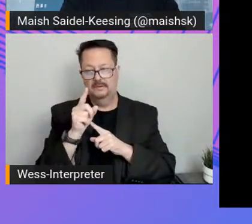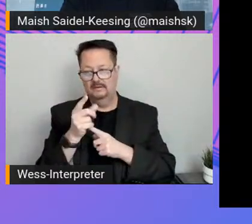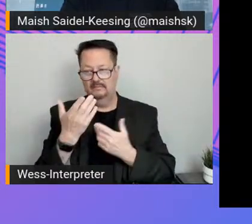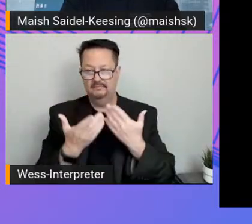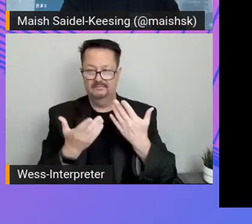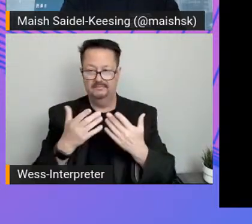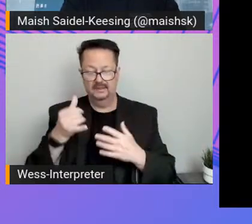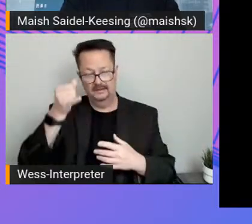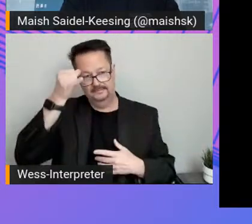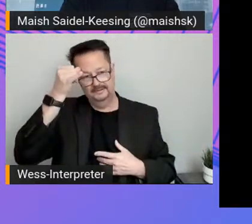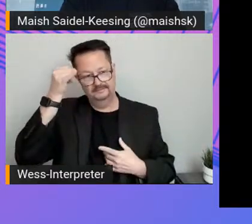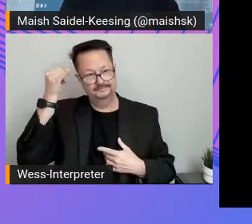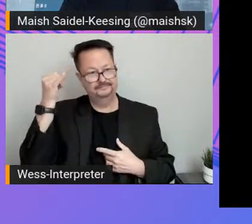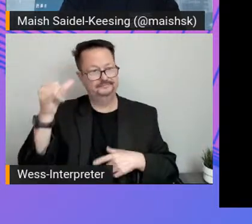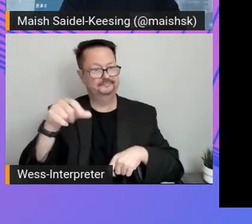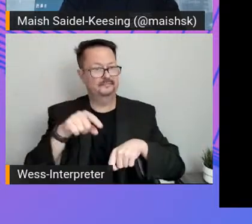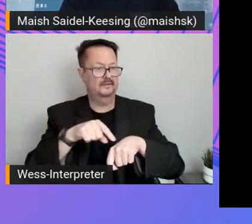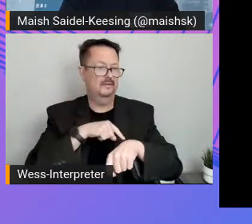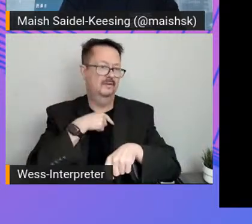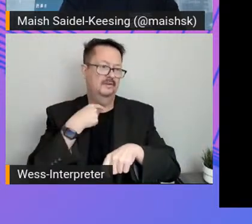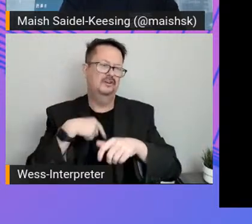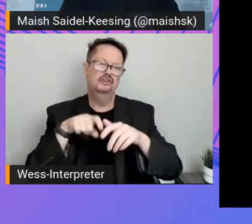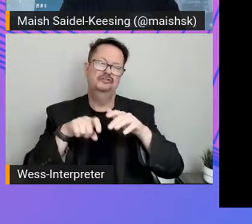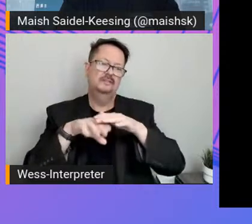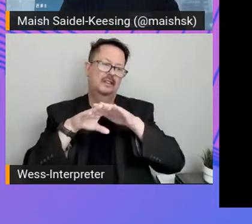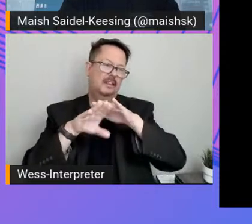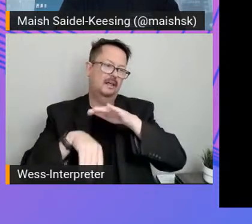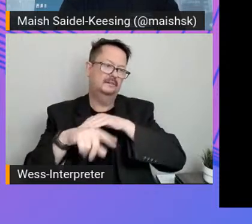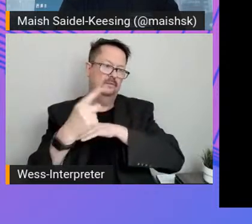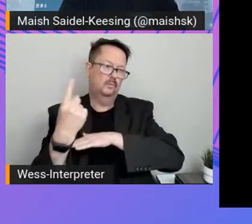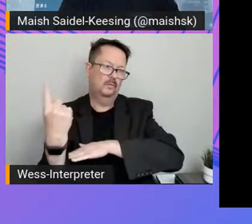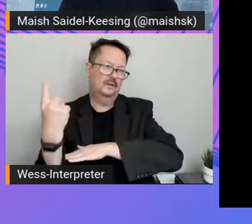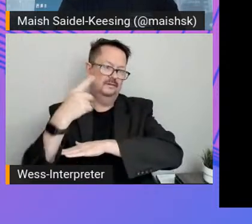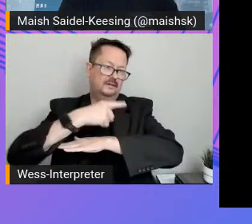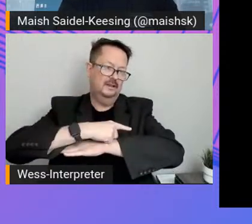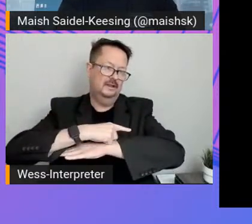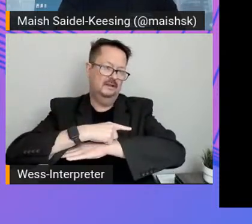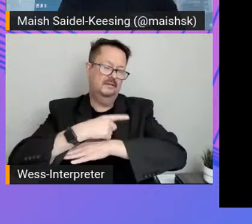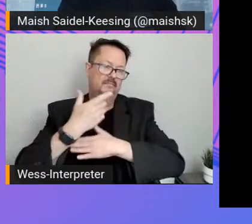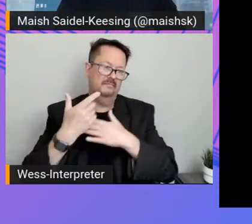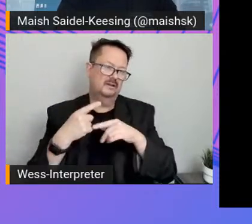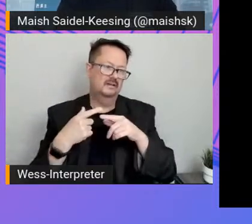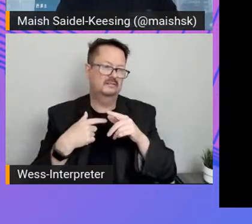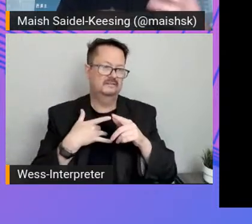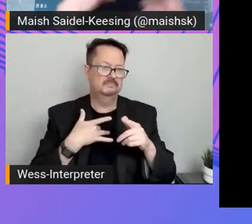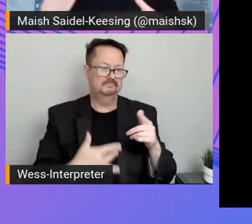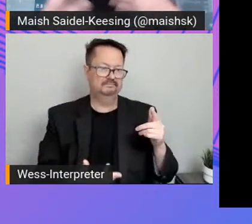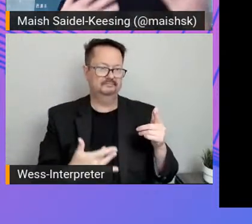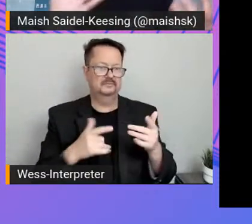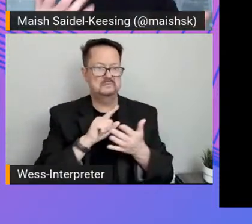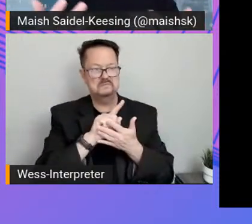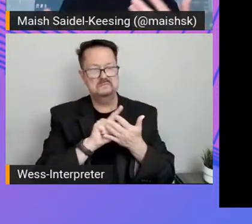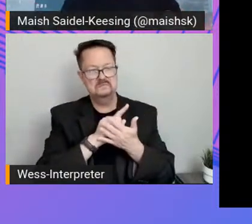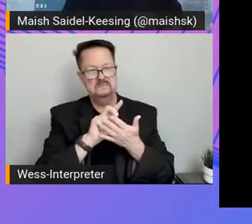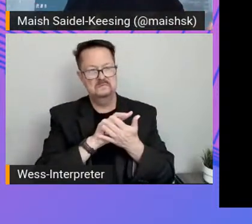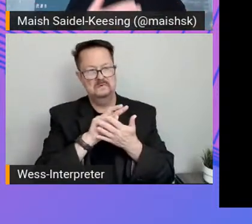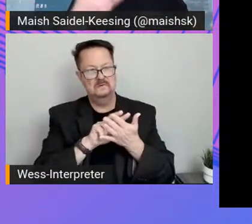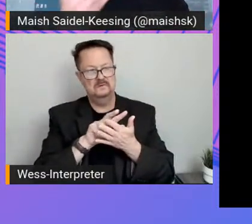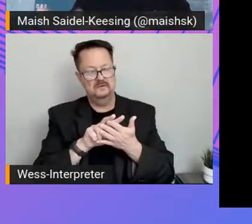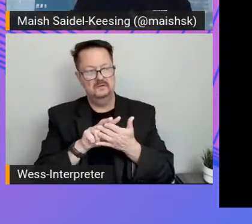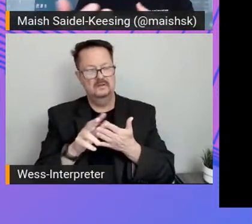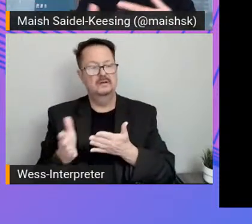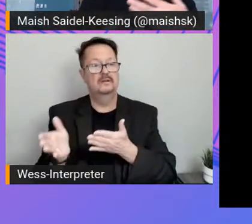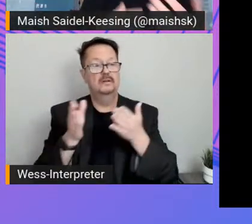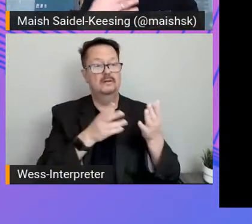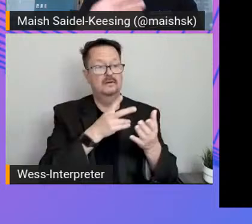as, it should be less than a day, but it can be as long as a few hours. I assume it will depend on the kind of testing